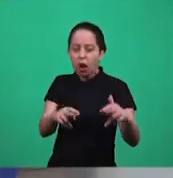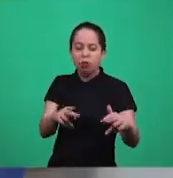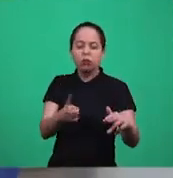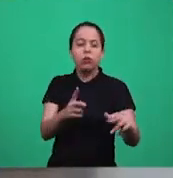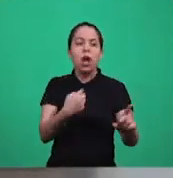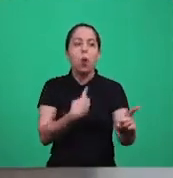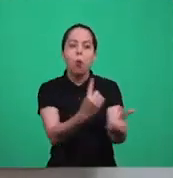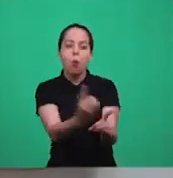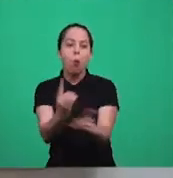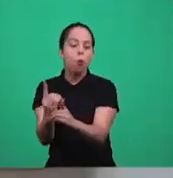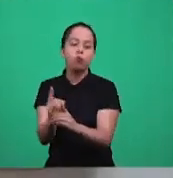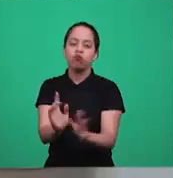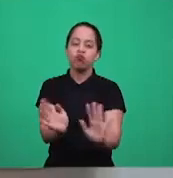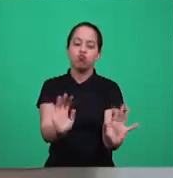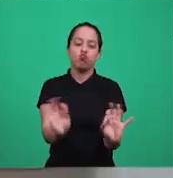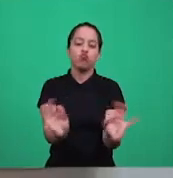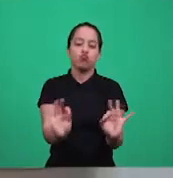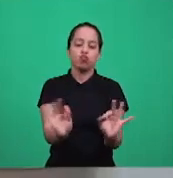He